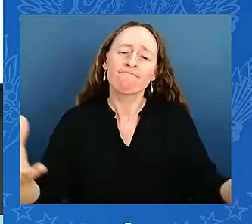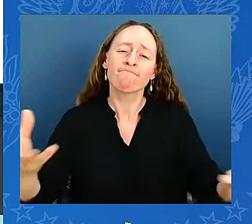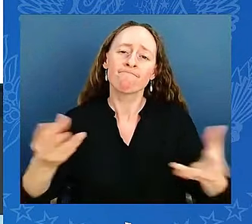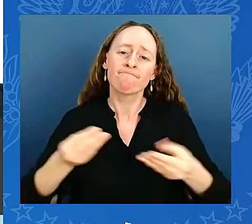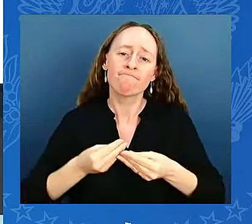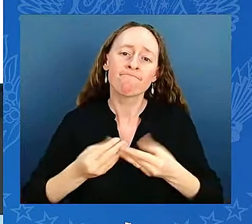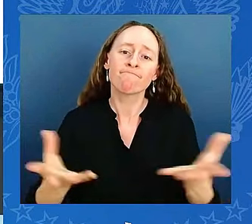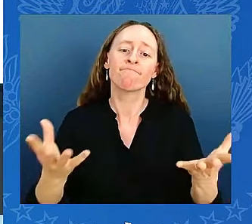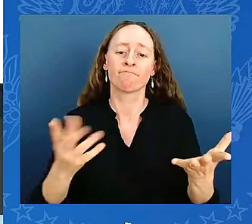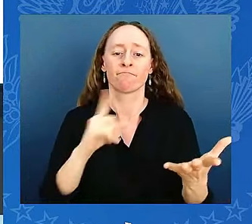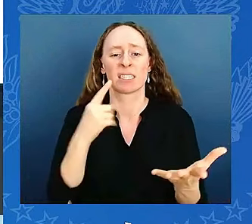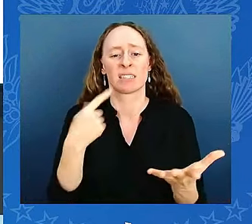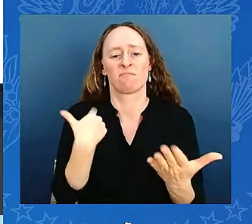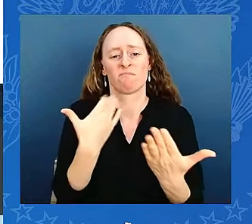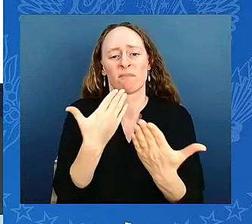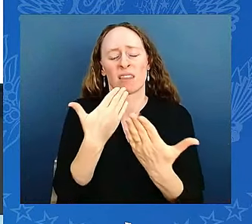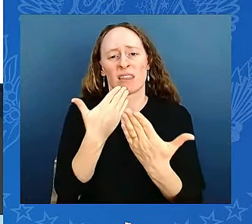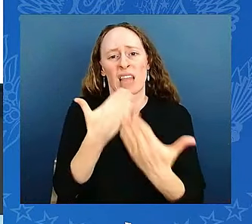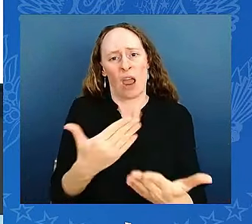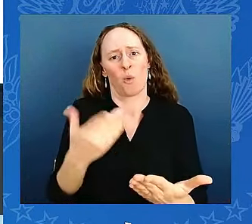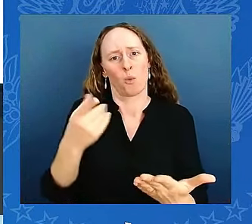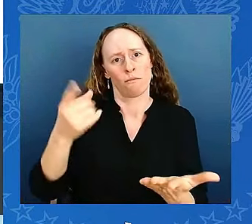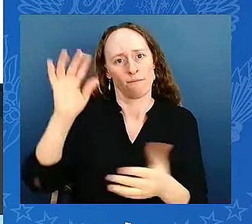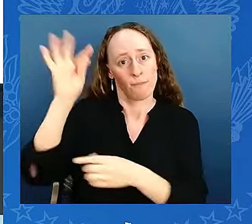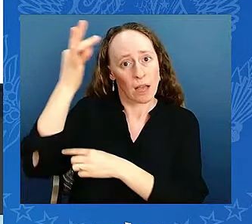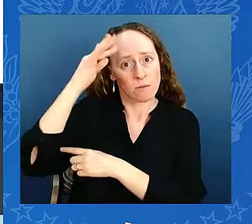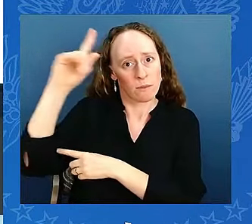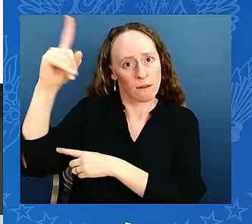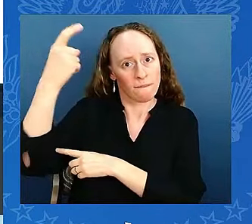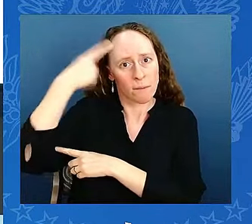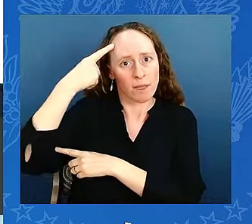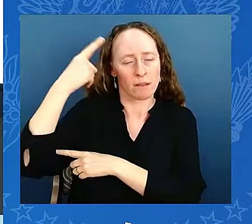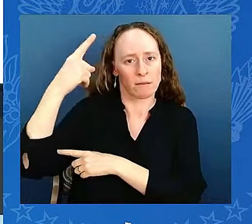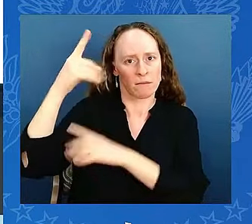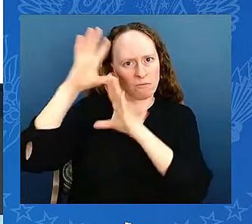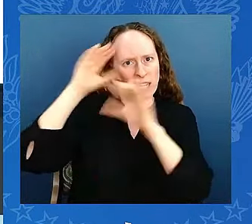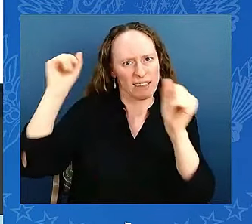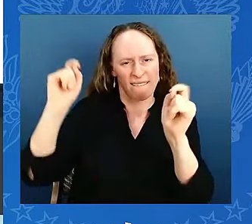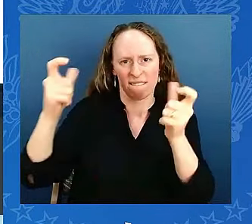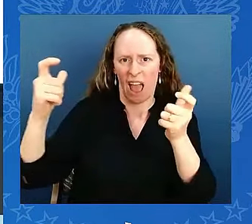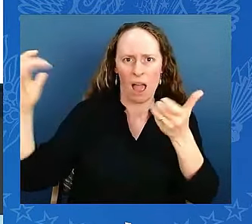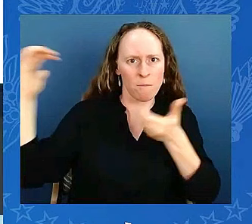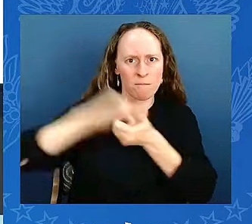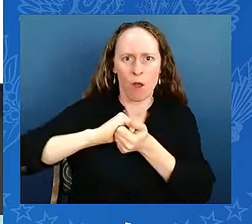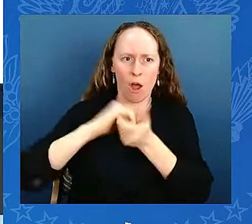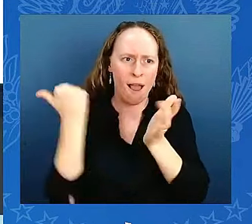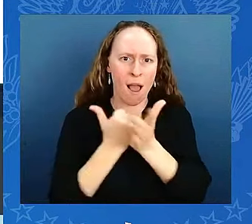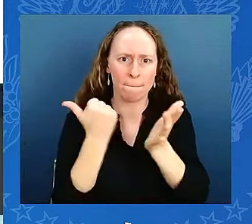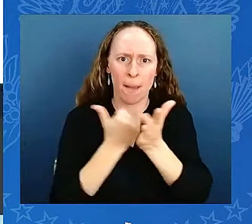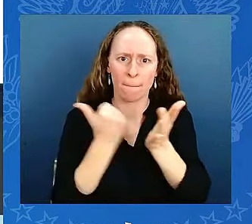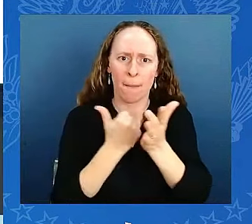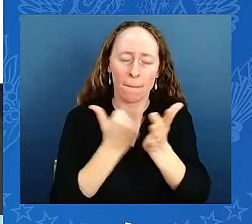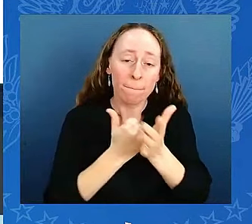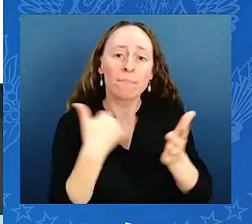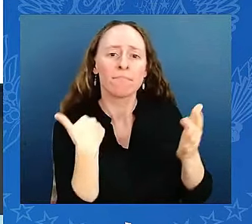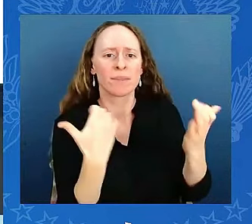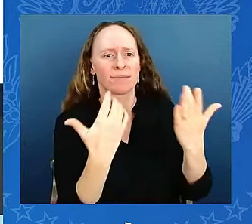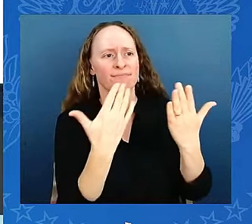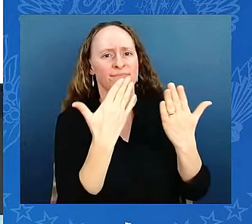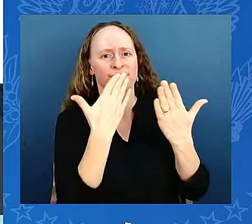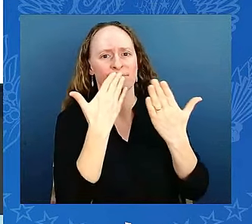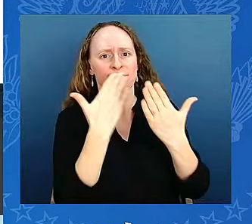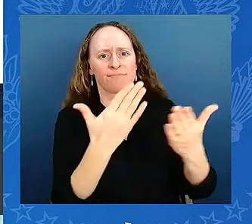had with the President and with the FEMA team. Mr. Secretary, we're grateful to you and the President for